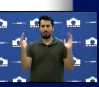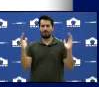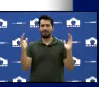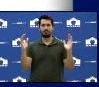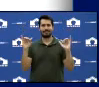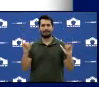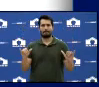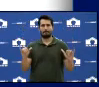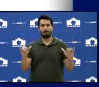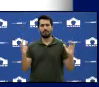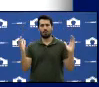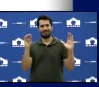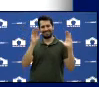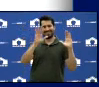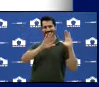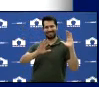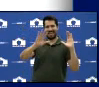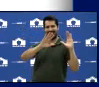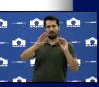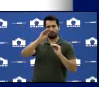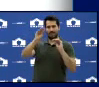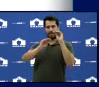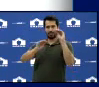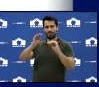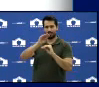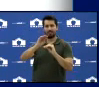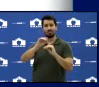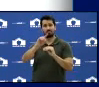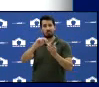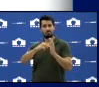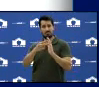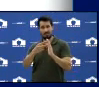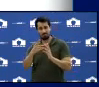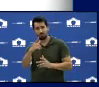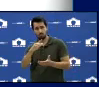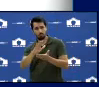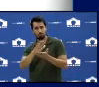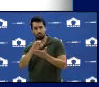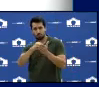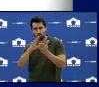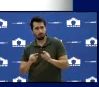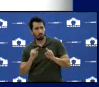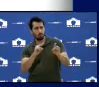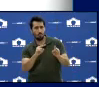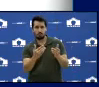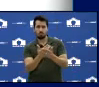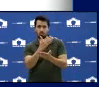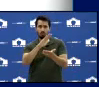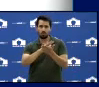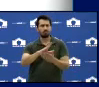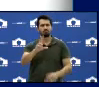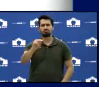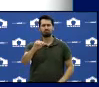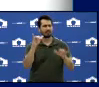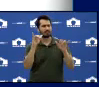to reiterate, redistricting does not have any impact on where kids go to school or zoning. That is a completely different process, and it's not one